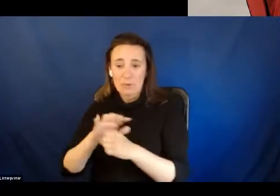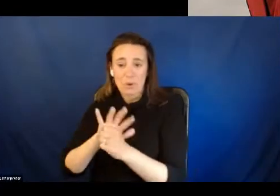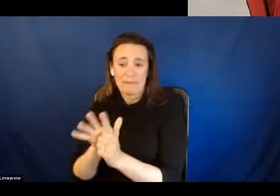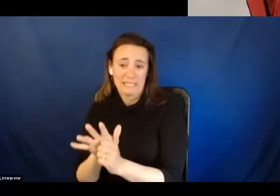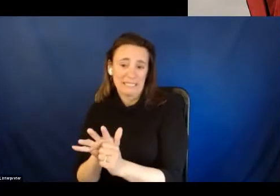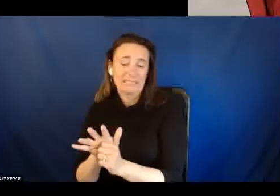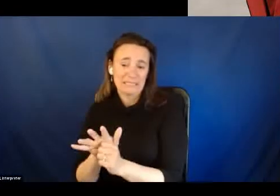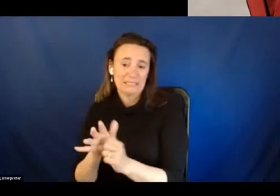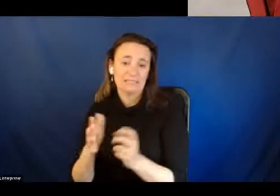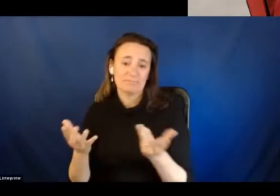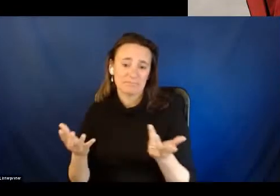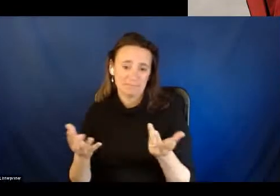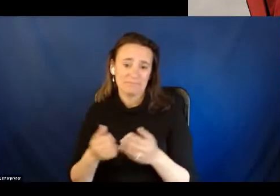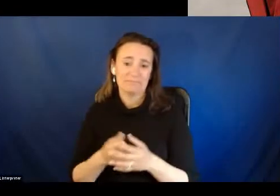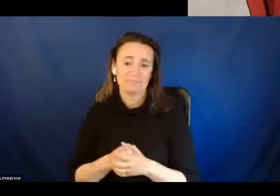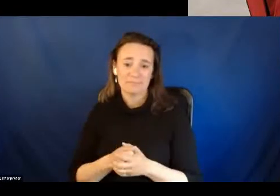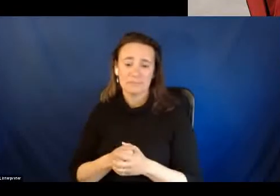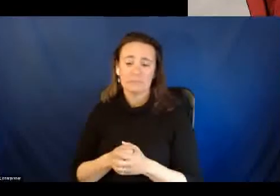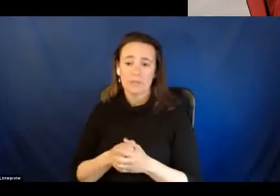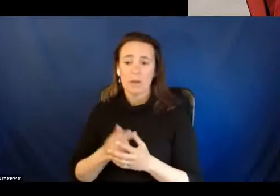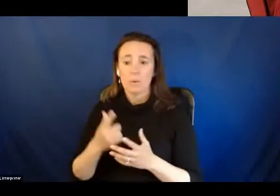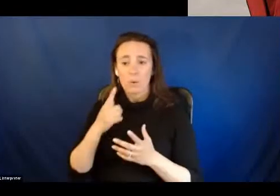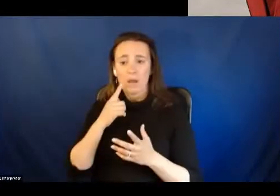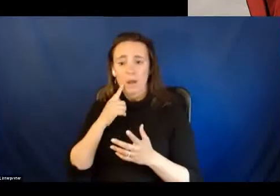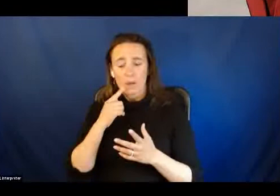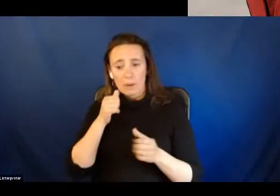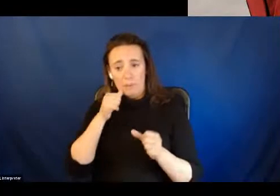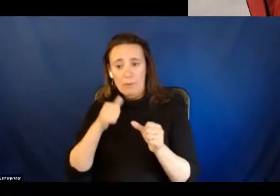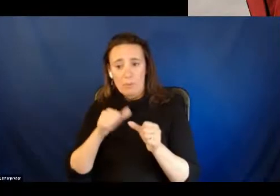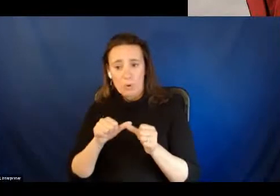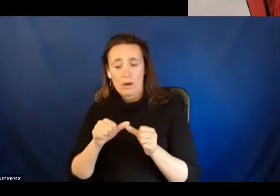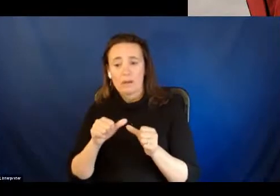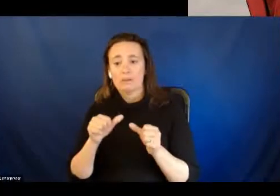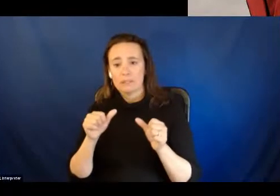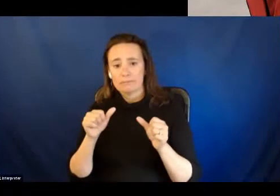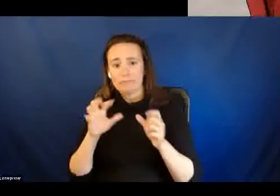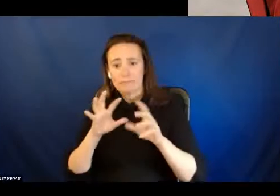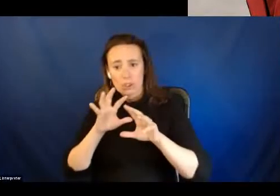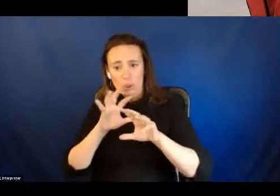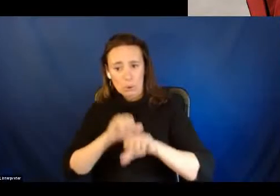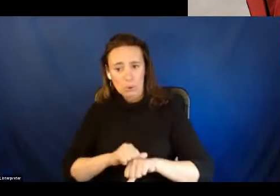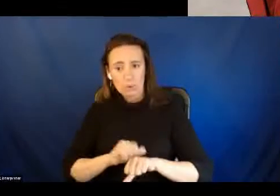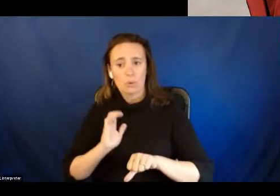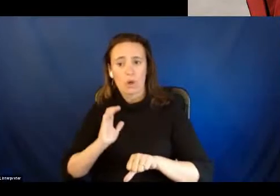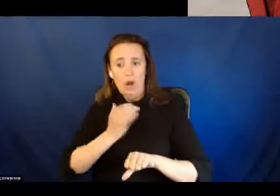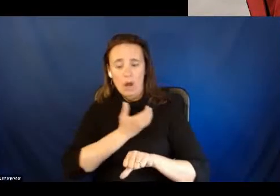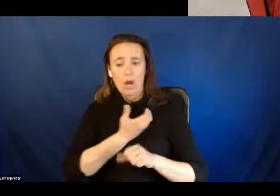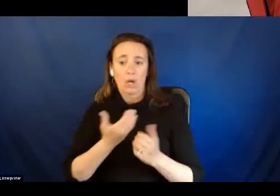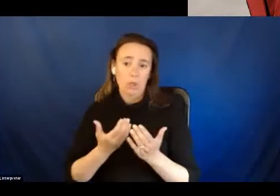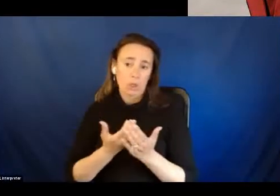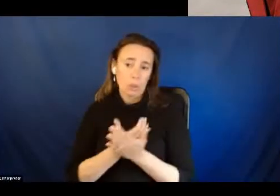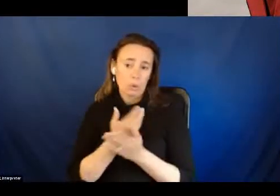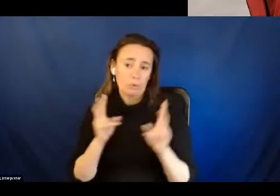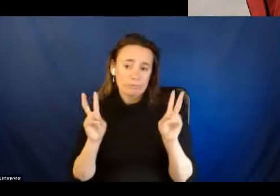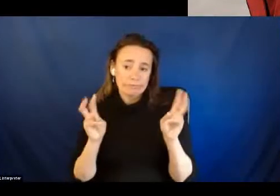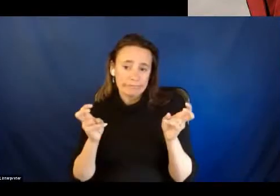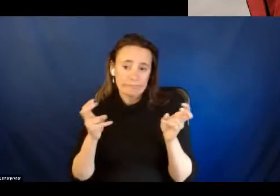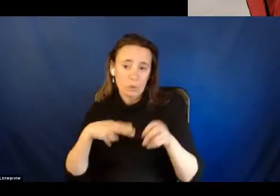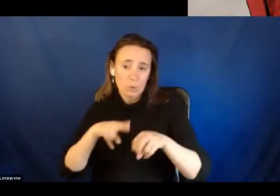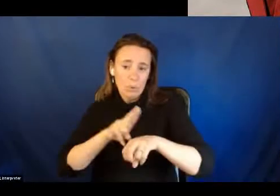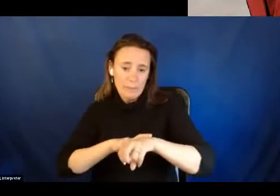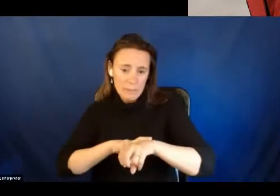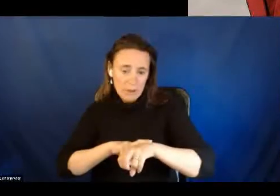we're adjusting to our new quote unquote normal, how traumatic this can be on top of some of the trauma